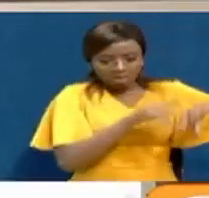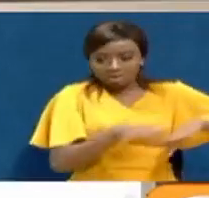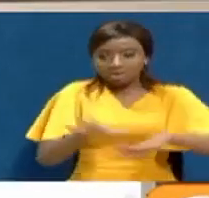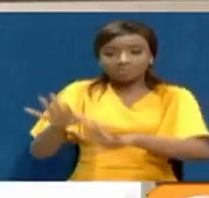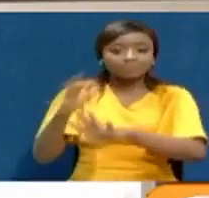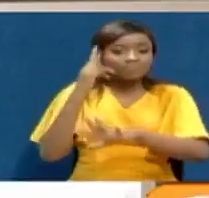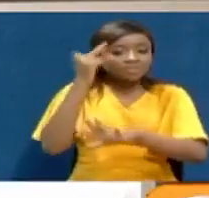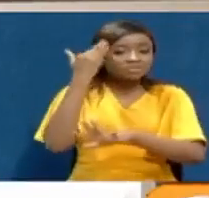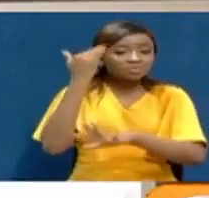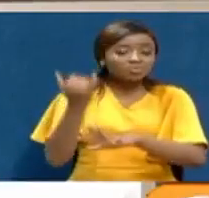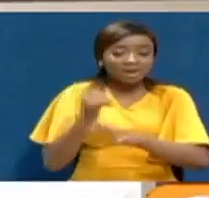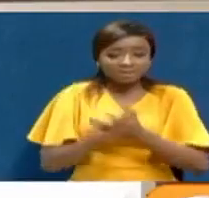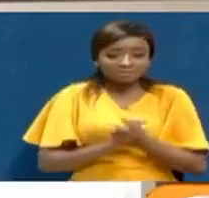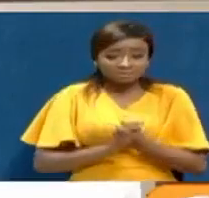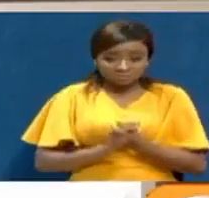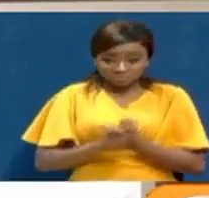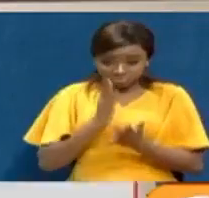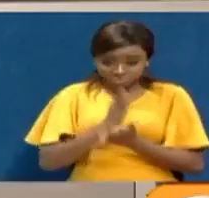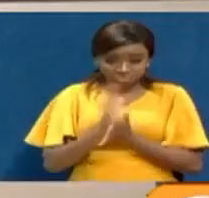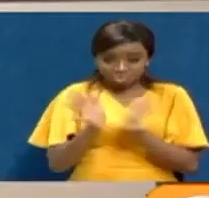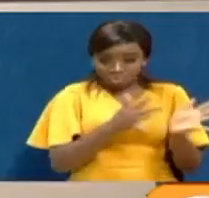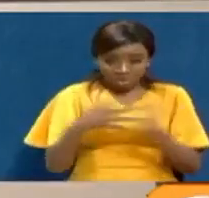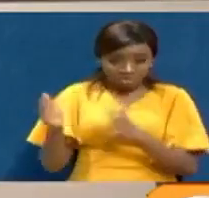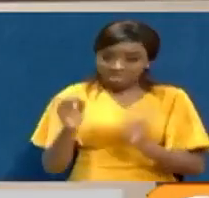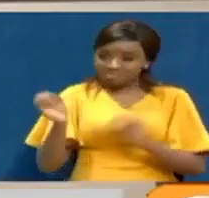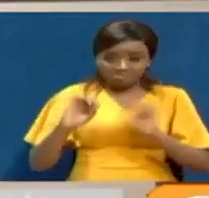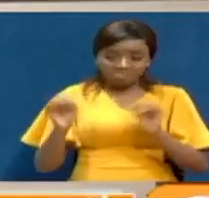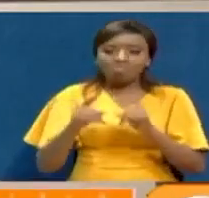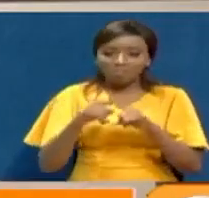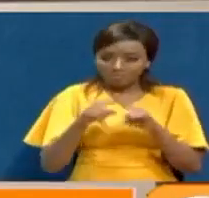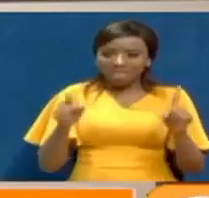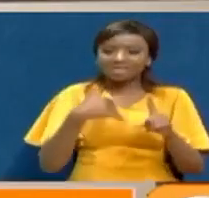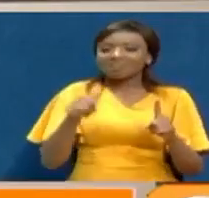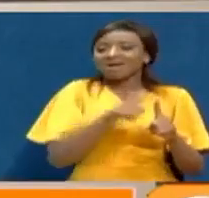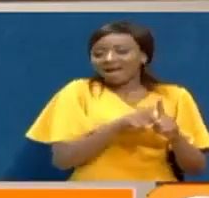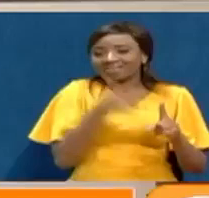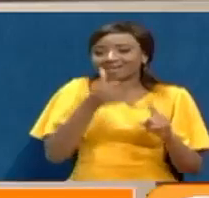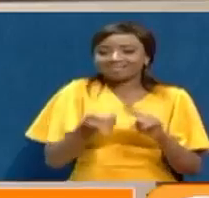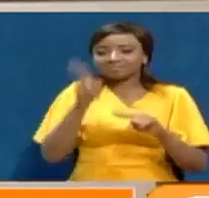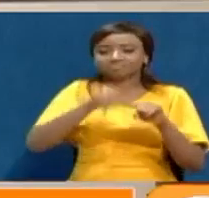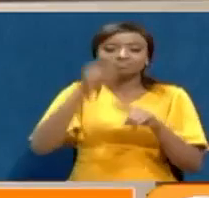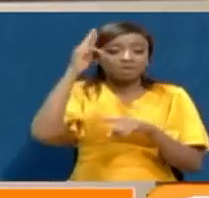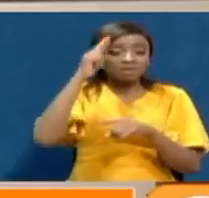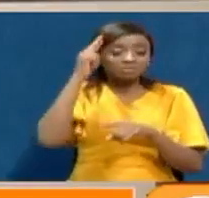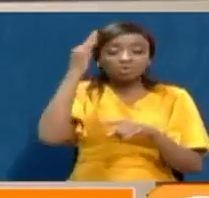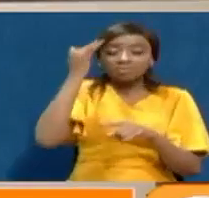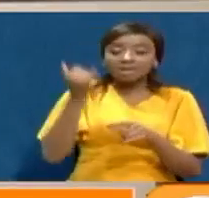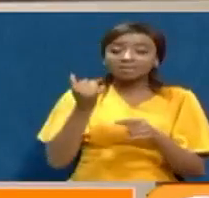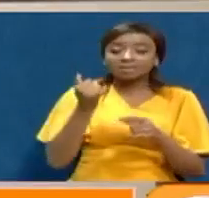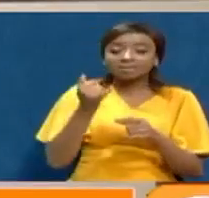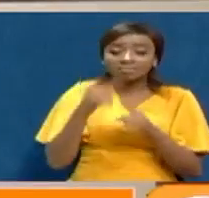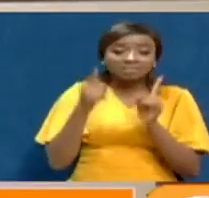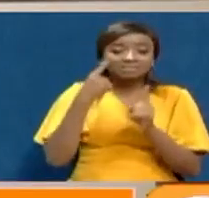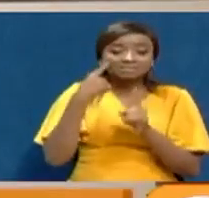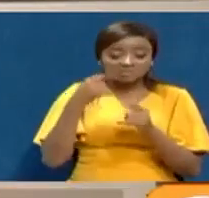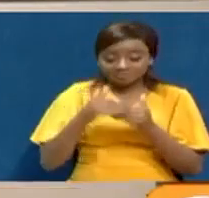the reason is not mainly meteorological, so there are other factors as well. But since we are going into a season where we are not expecting very